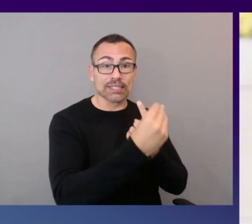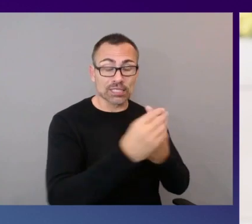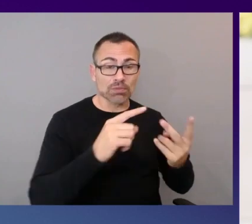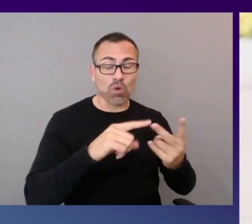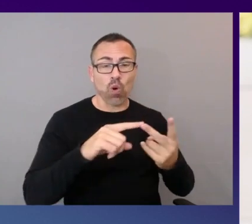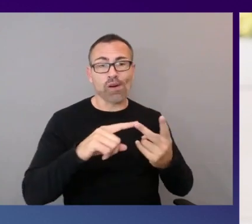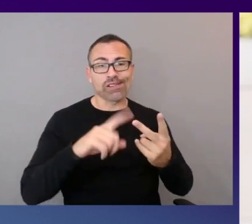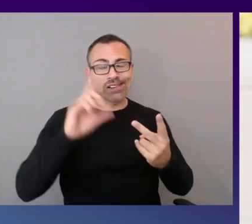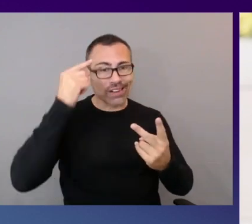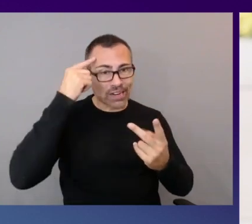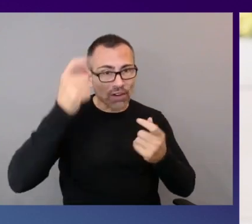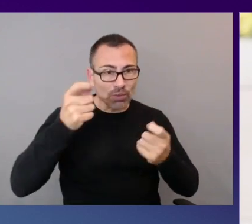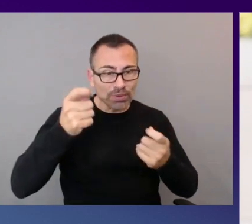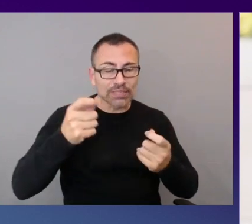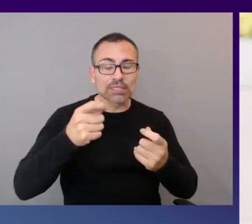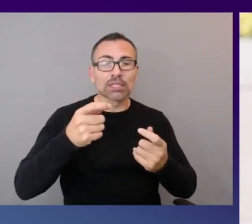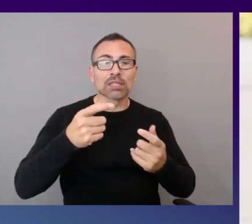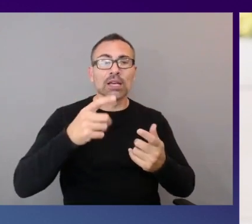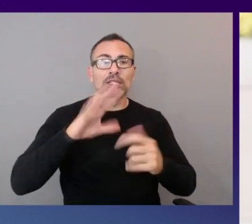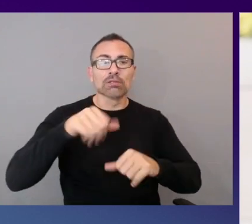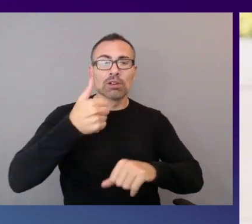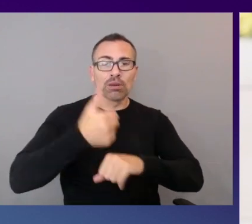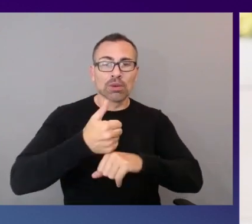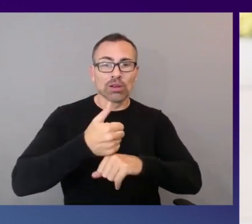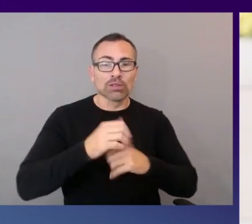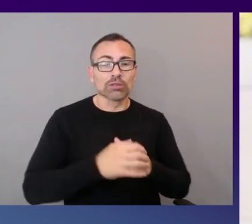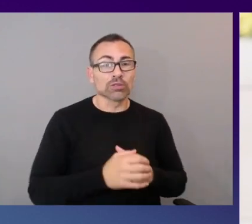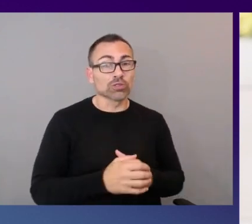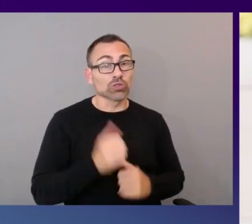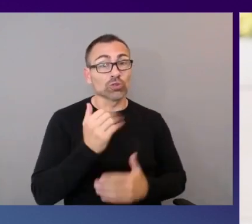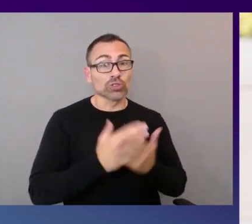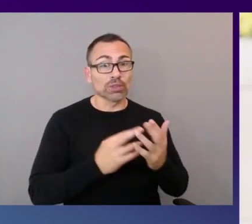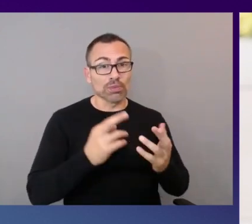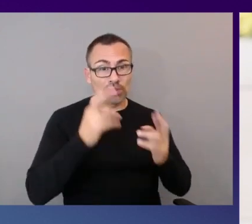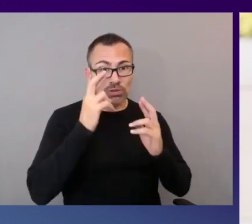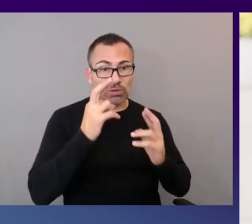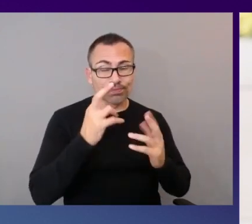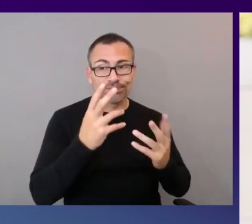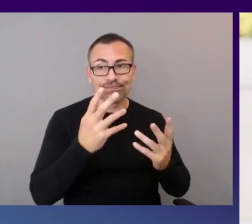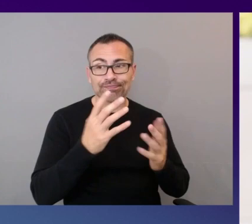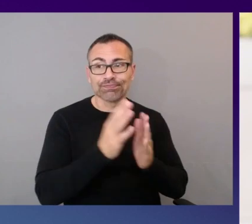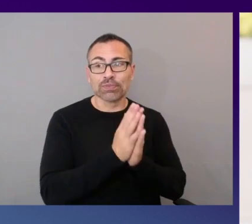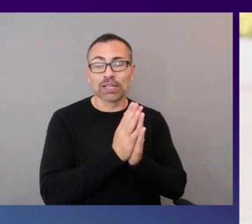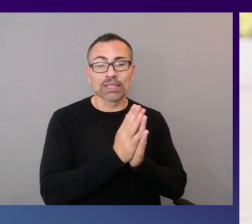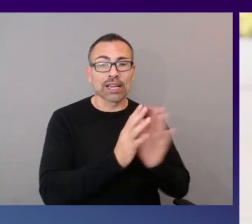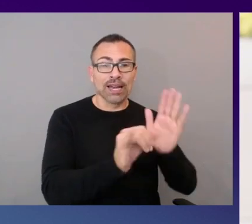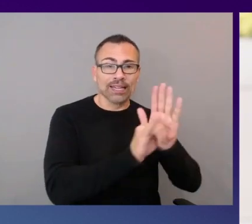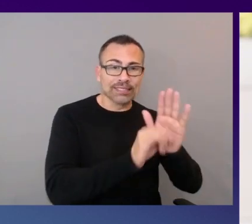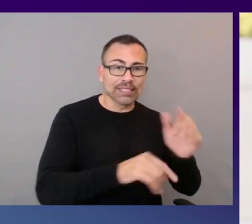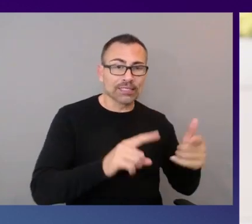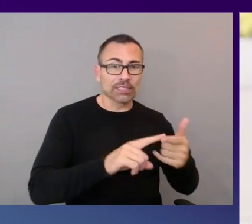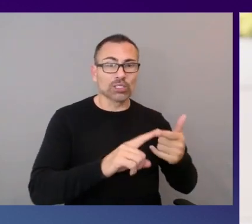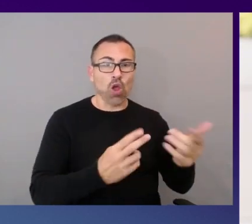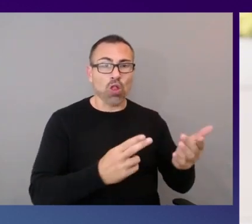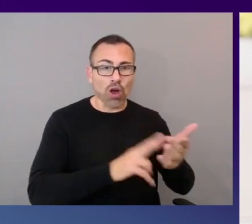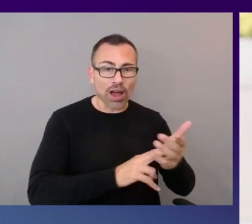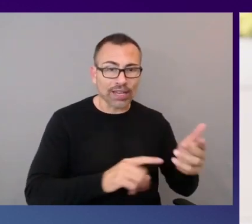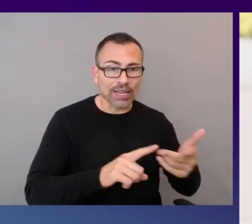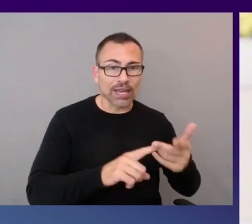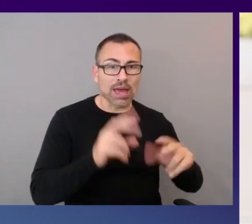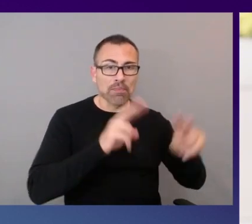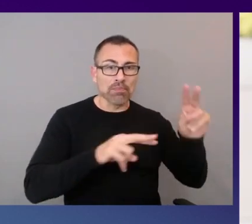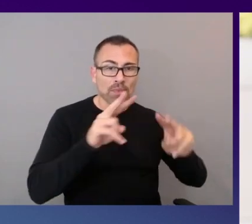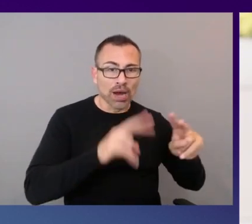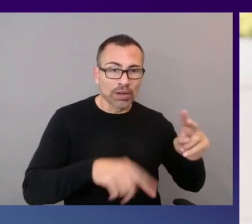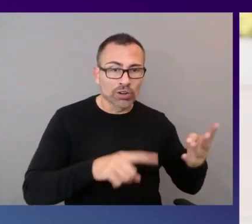the core aspects, as you mentioned, around identity and logging and monitoring, infrastructure security, right? Making sure that your firewall rules